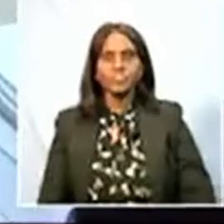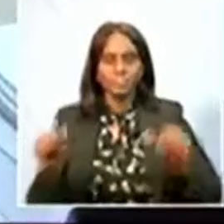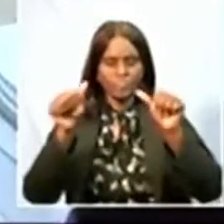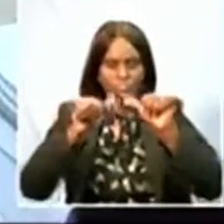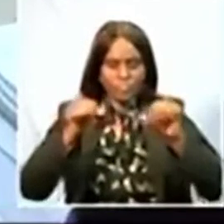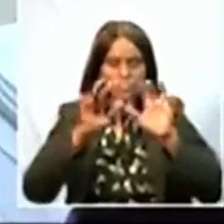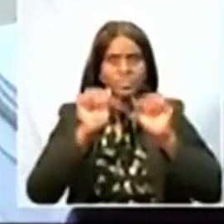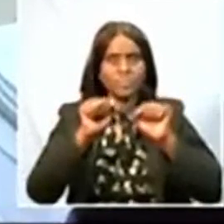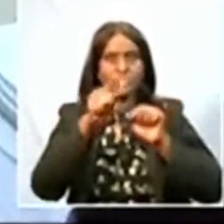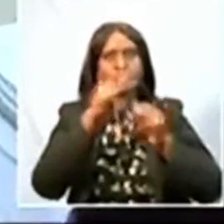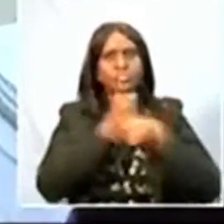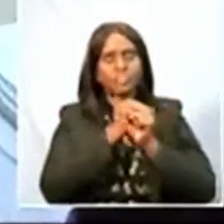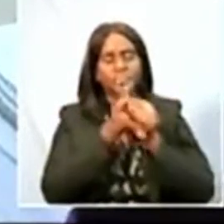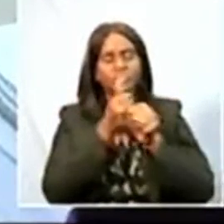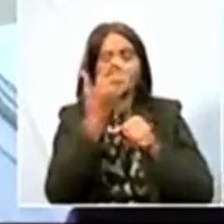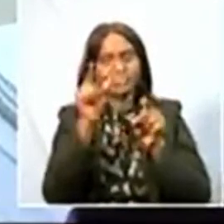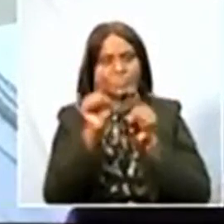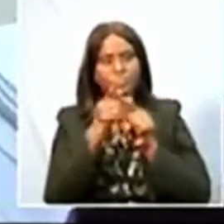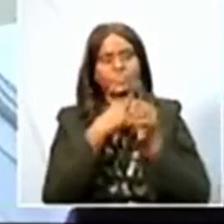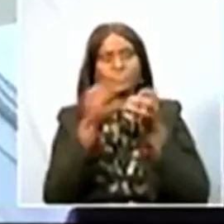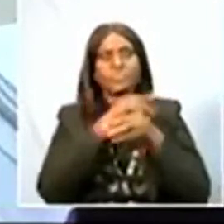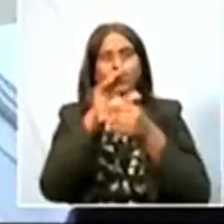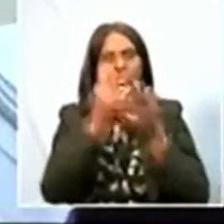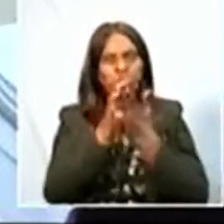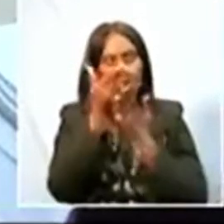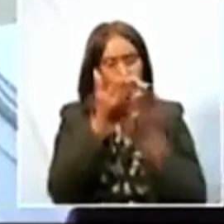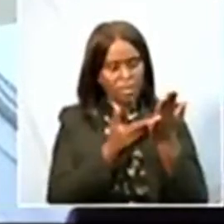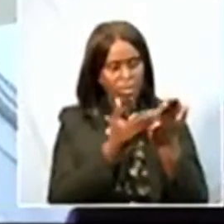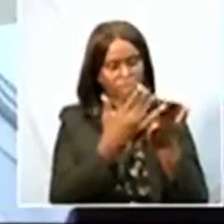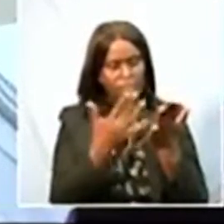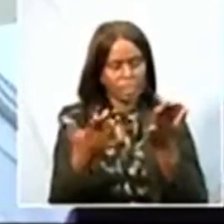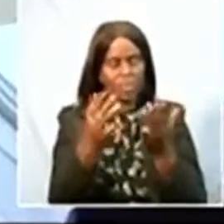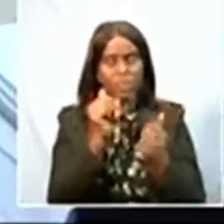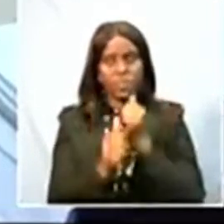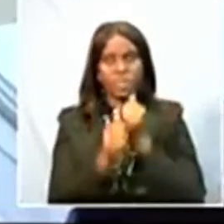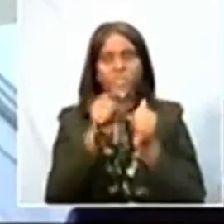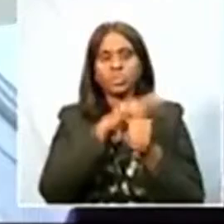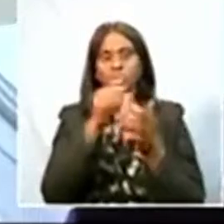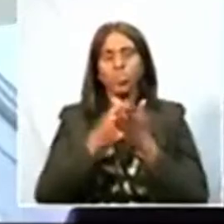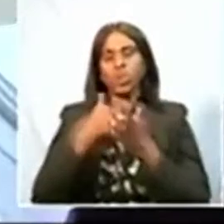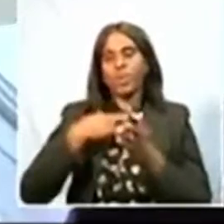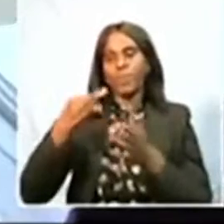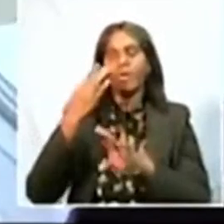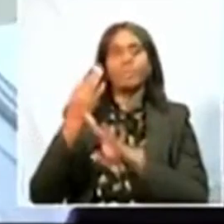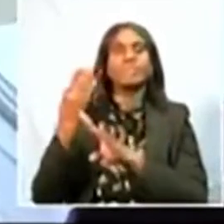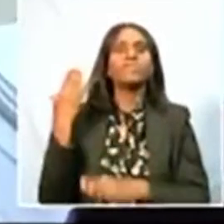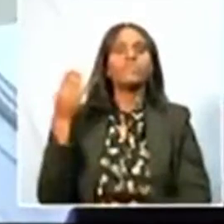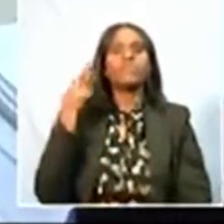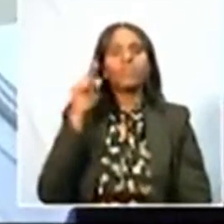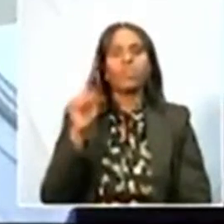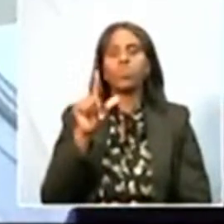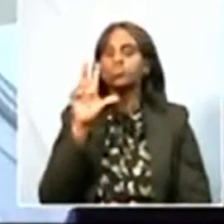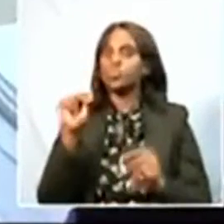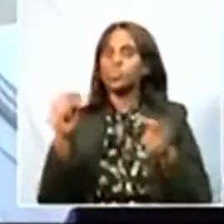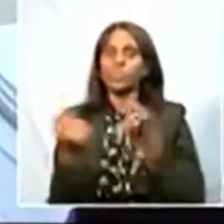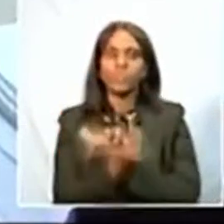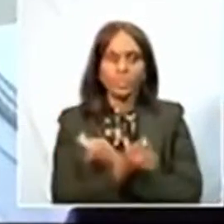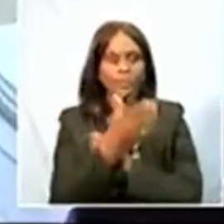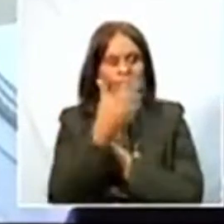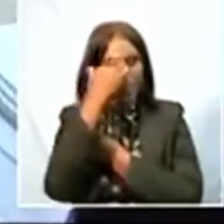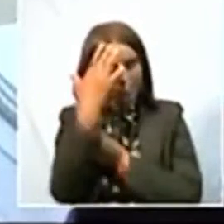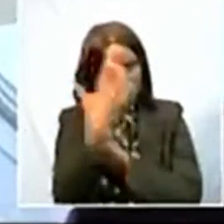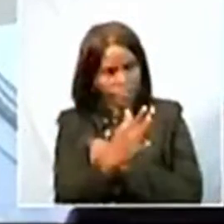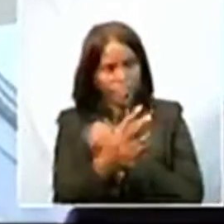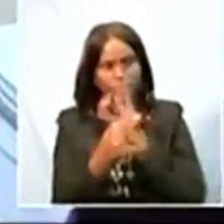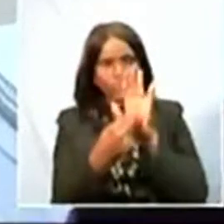Auditors, can you make a follow-up? And I want all these assets that were applied before, no change, they should be